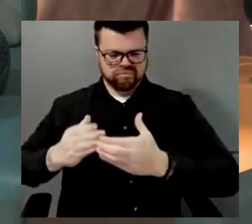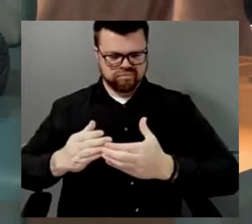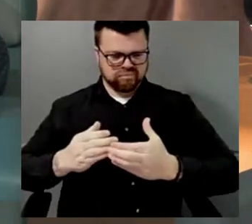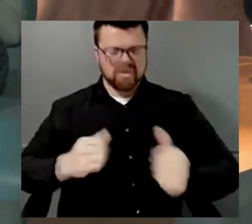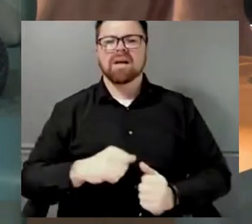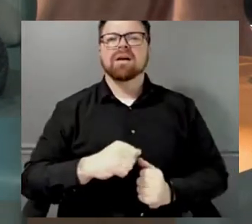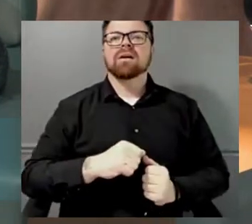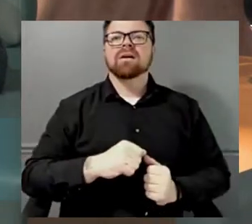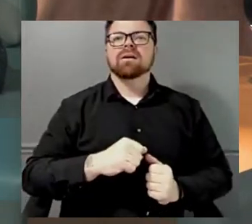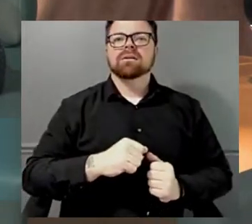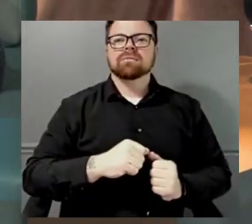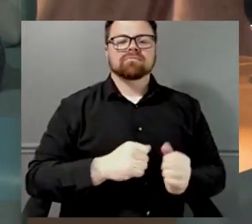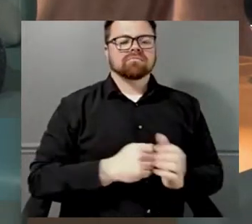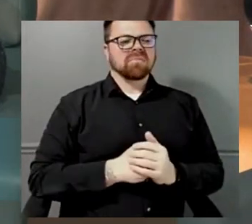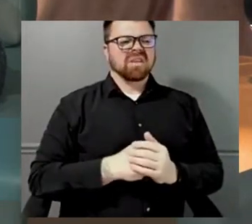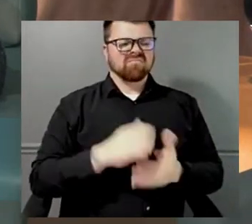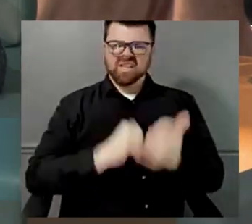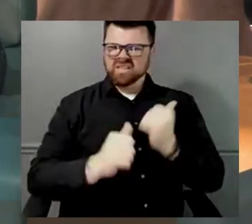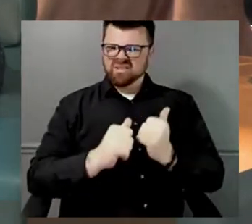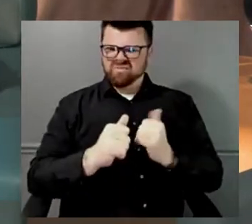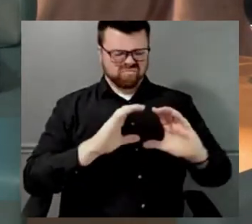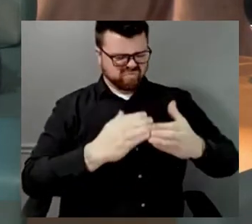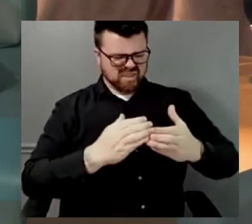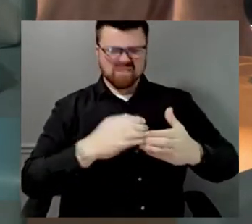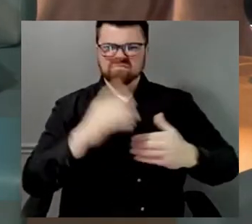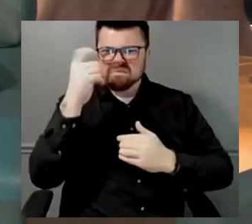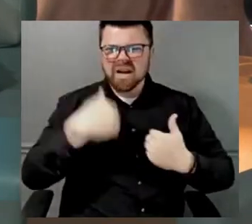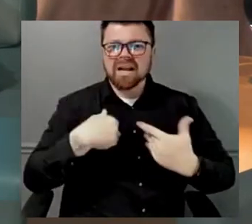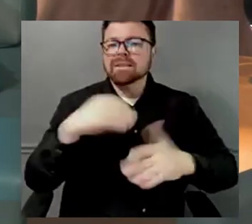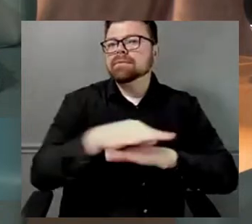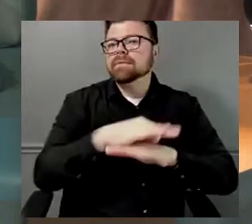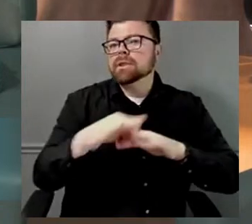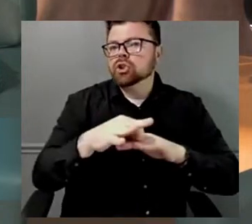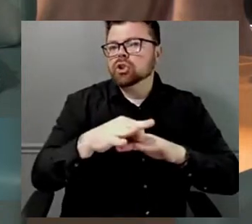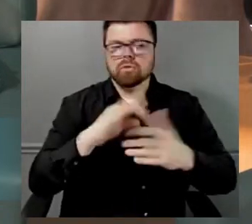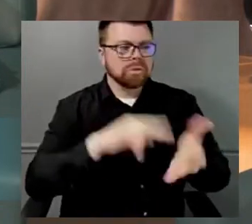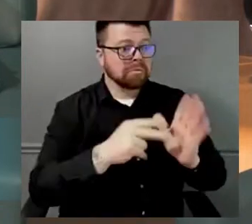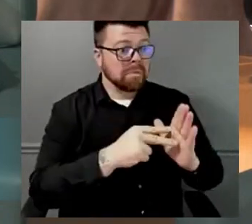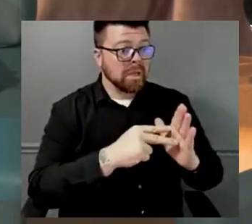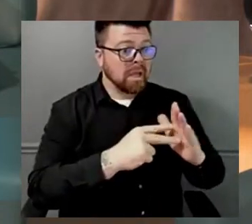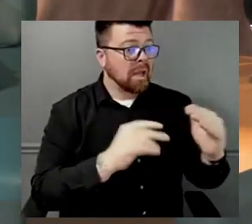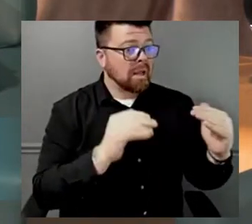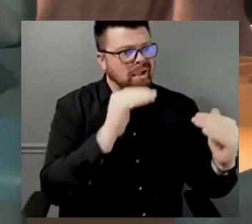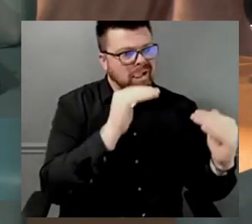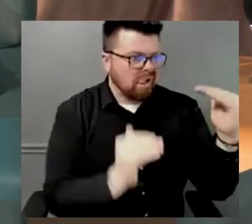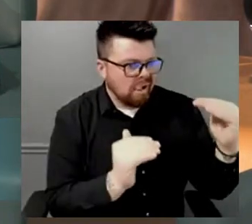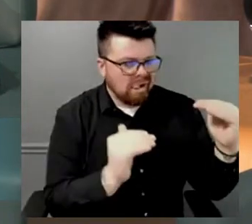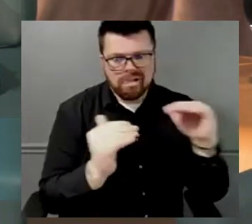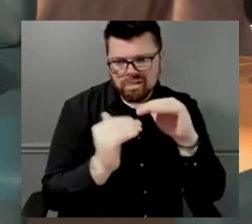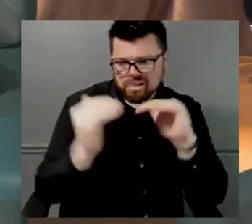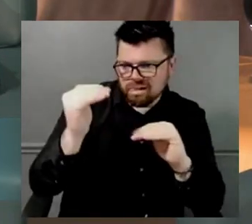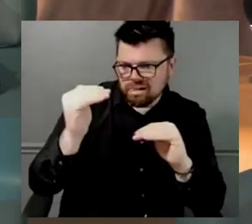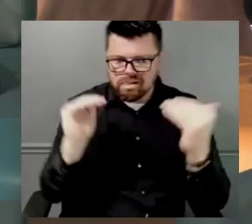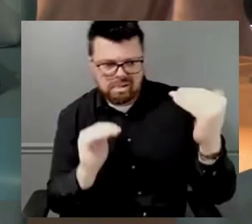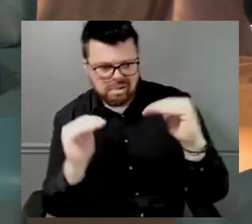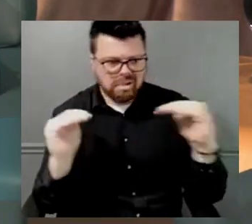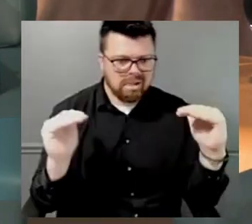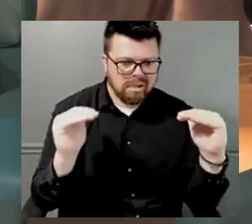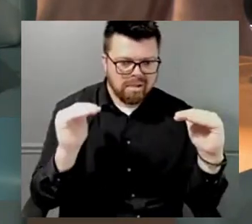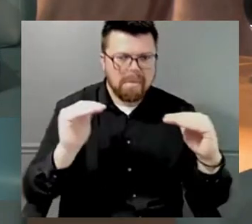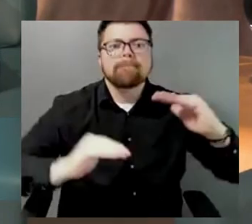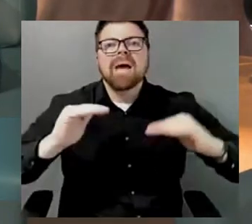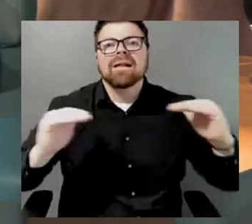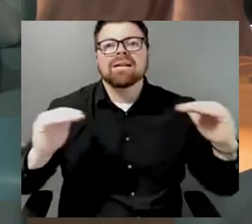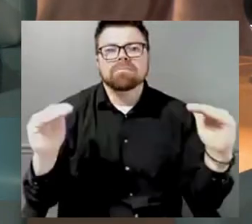function, and that they serve their functions but balance each other, so in an attempt to get things right. When there